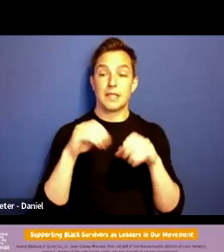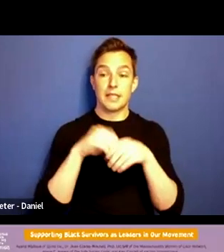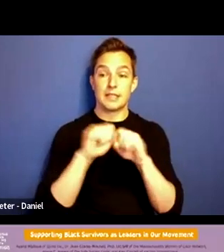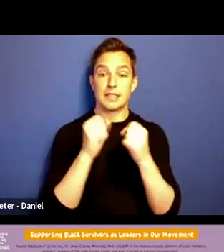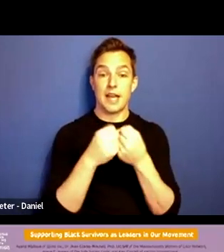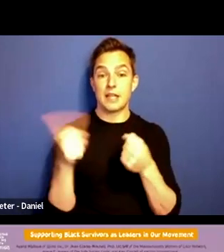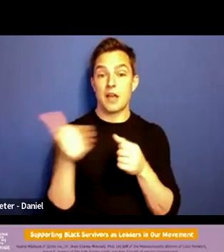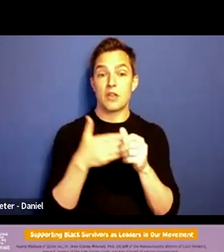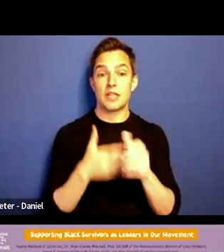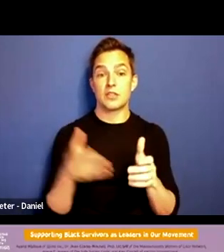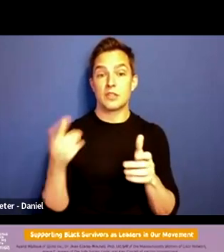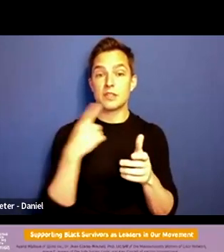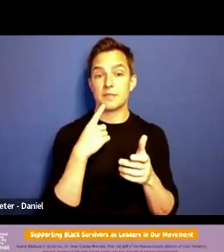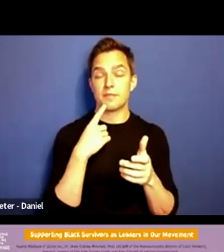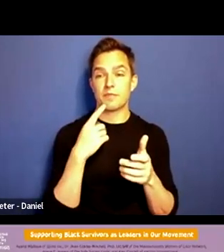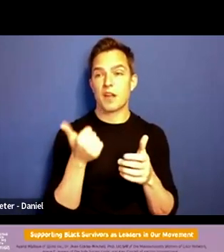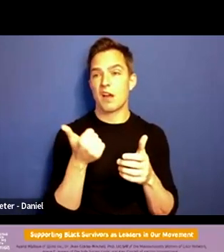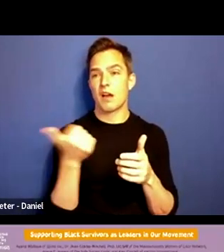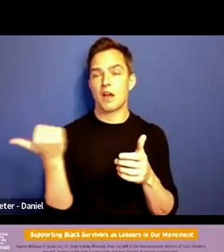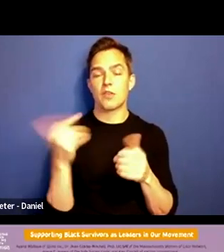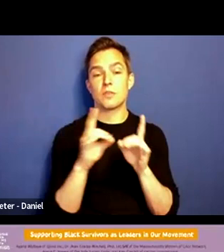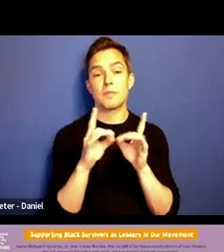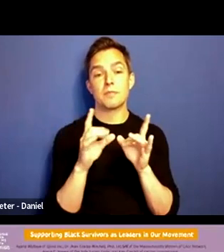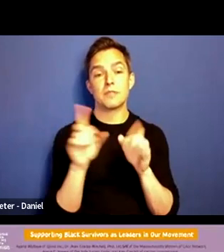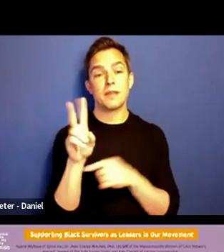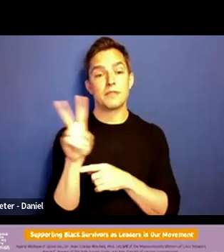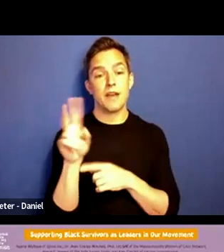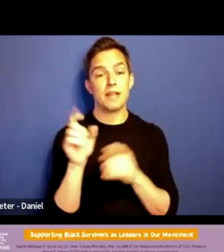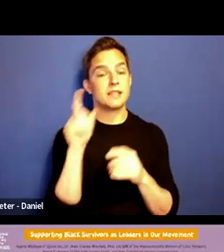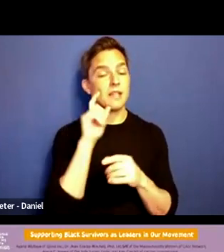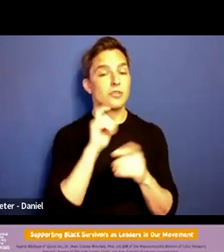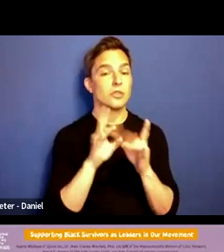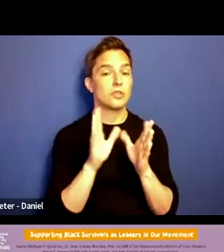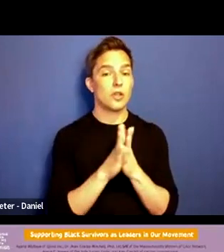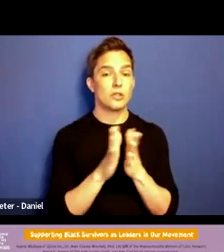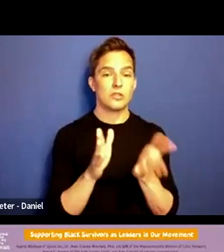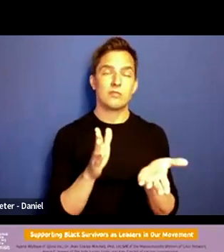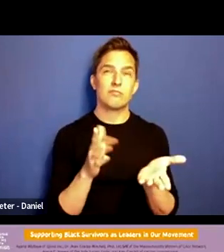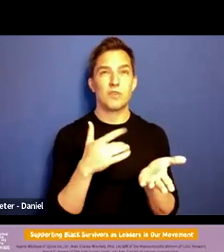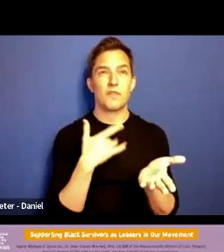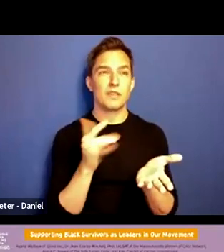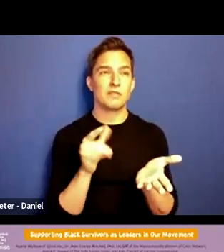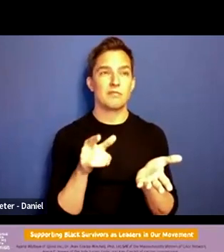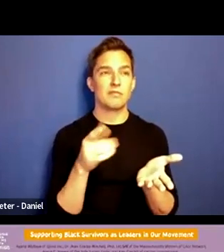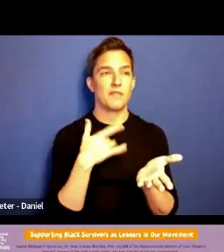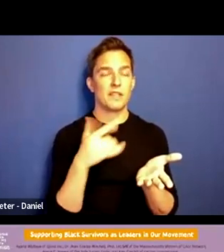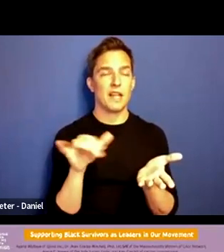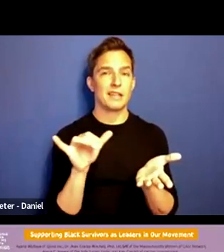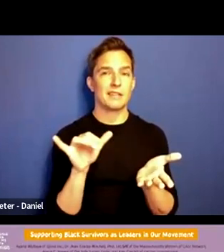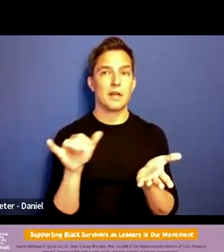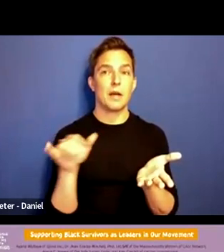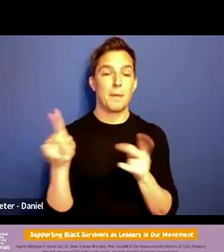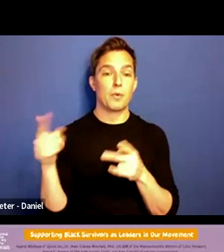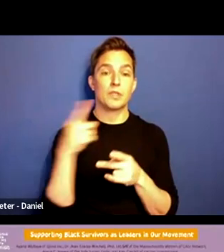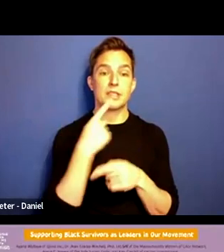and the domestic violence, sexual assault field, you feel like you know, will tell you can't do this. Or